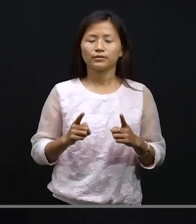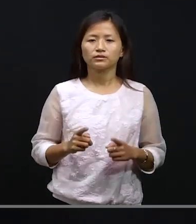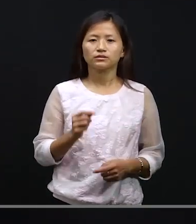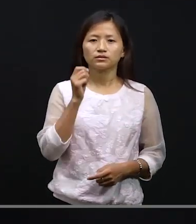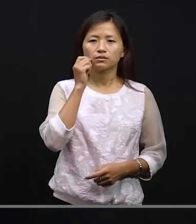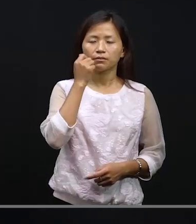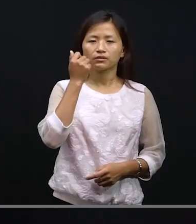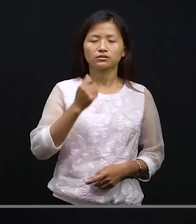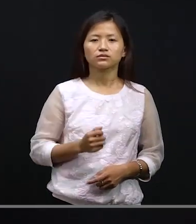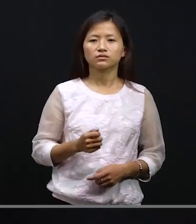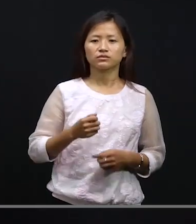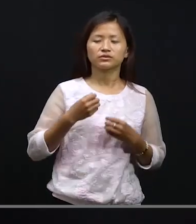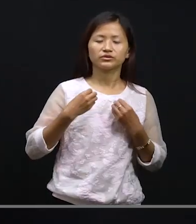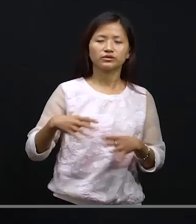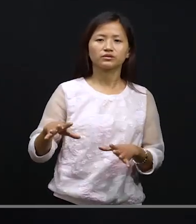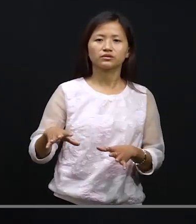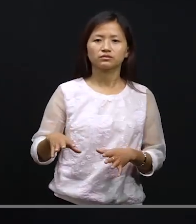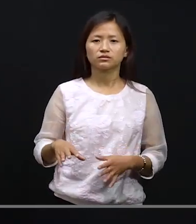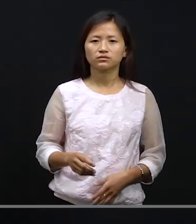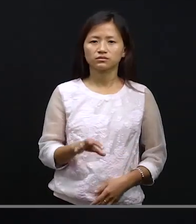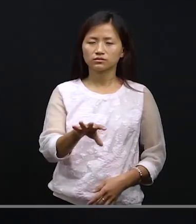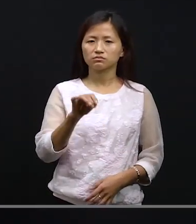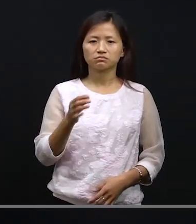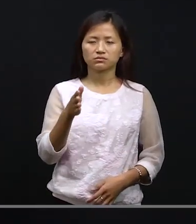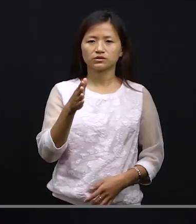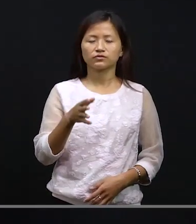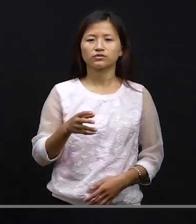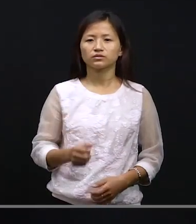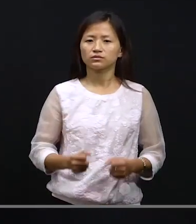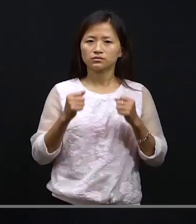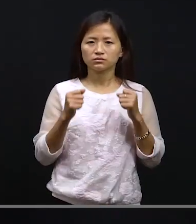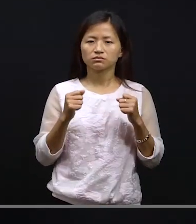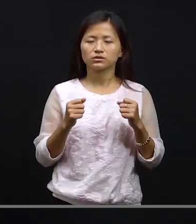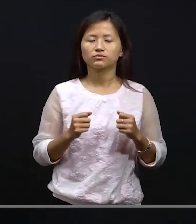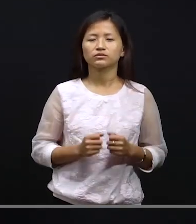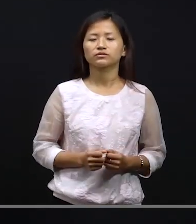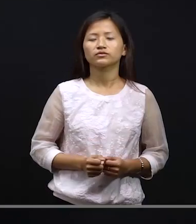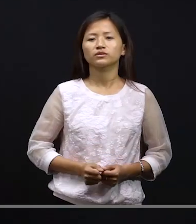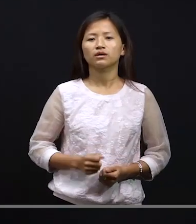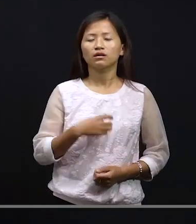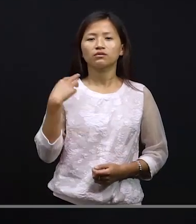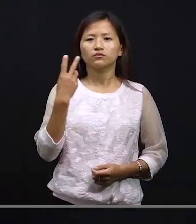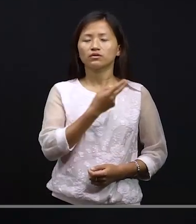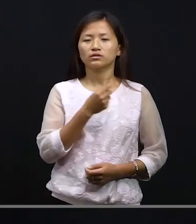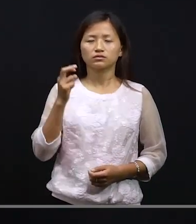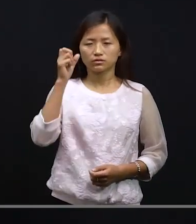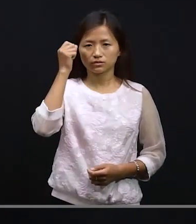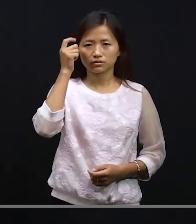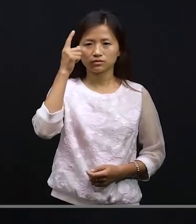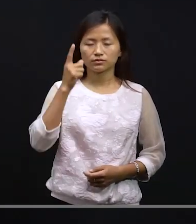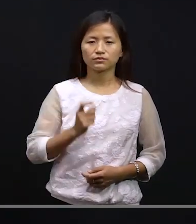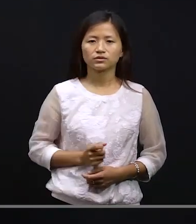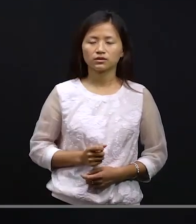time. See, he wants a job. It will be difficult for some of you to comprehend, for some of you to understand.